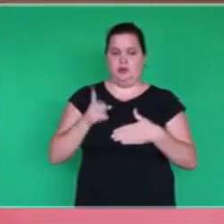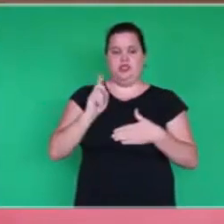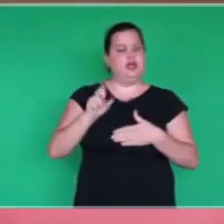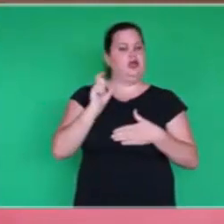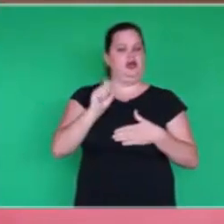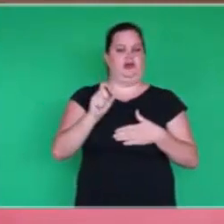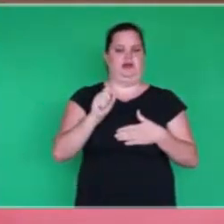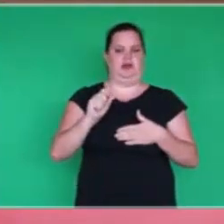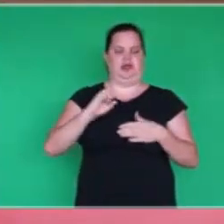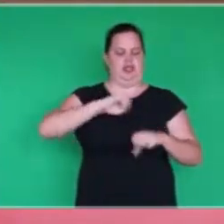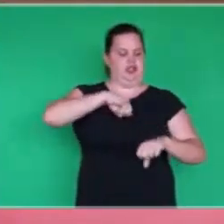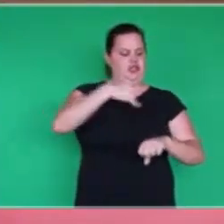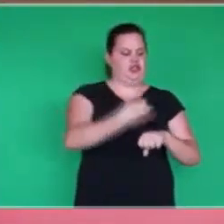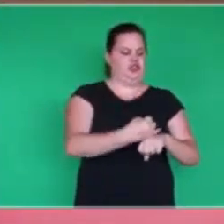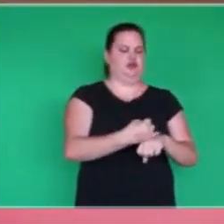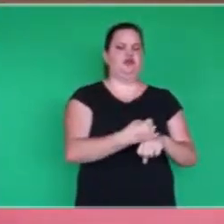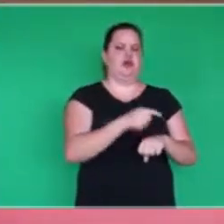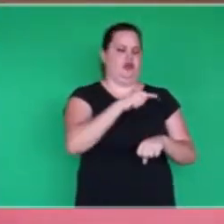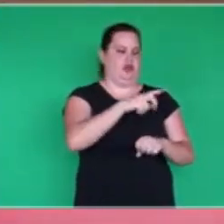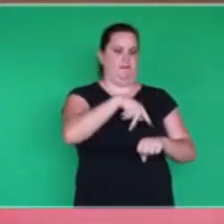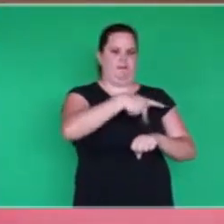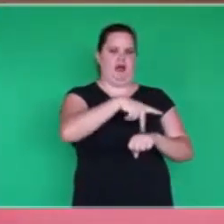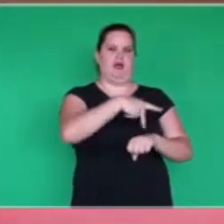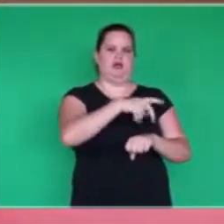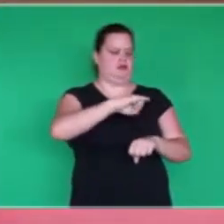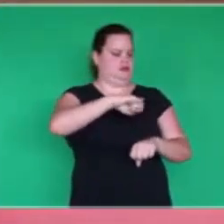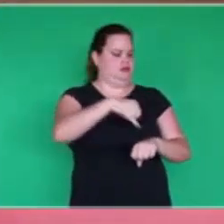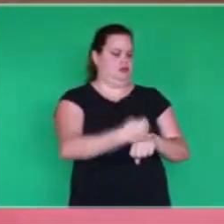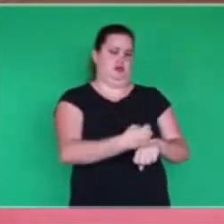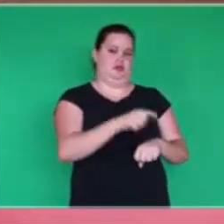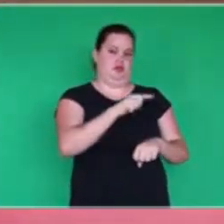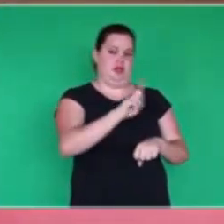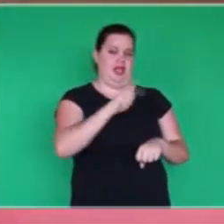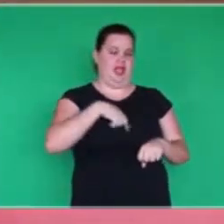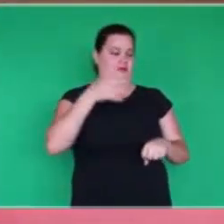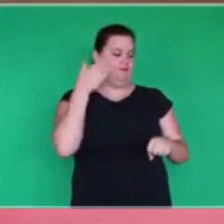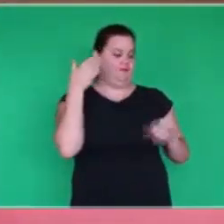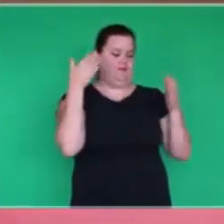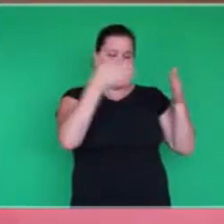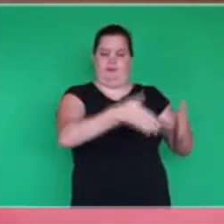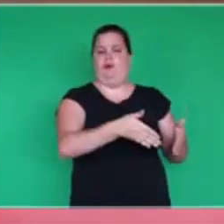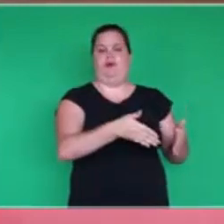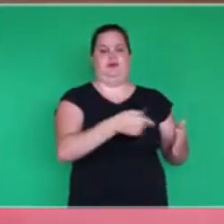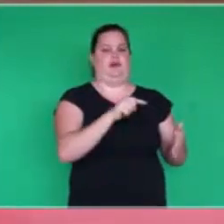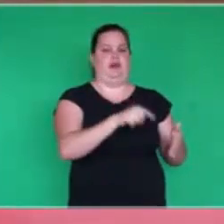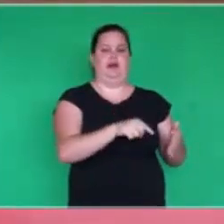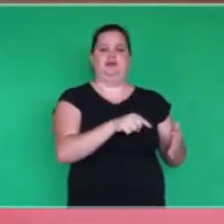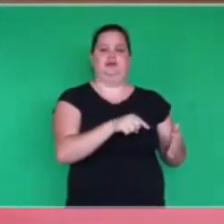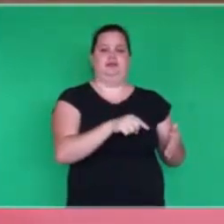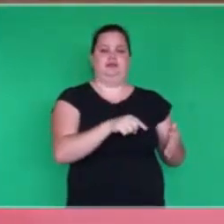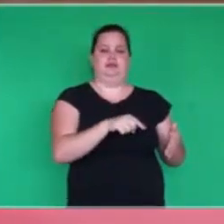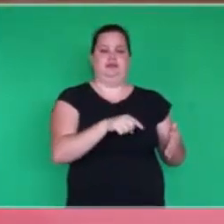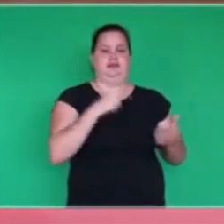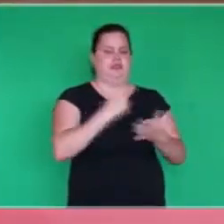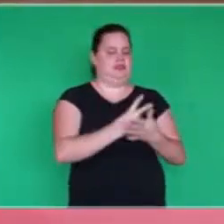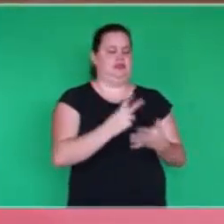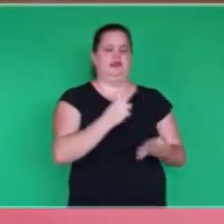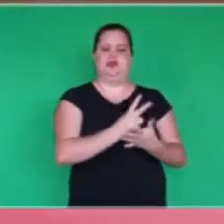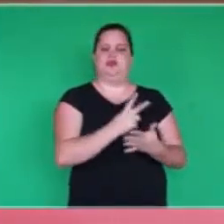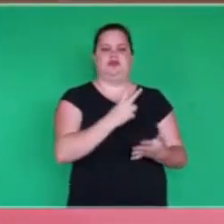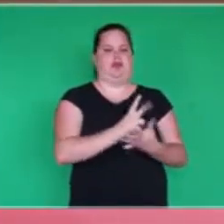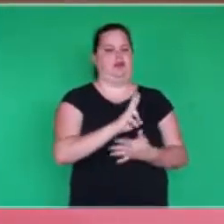historical and prophetic events of the world. When you see Jerusalem, you see a